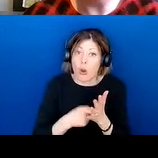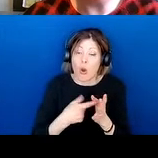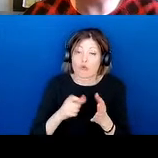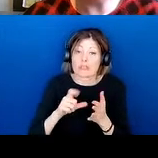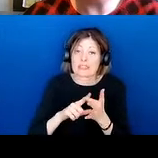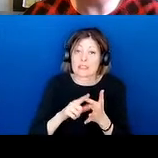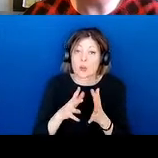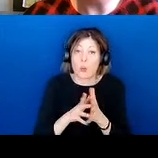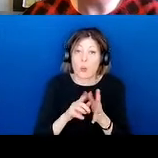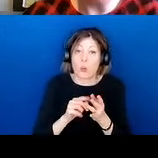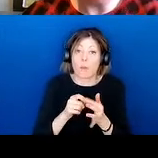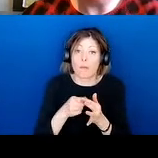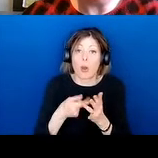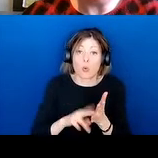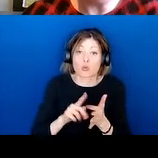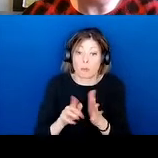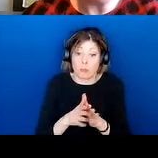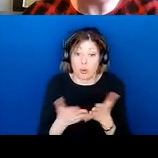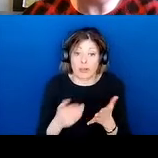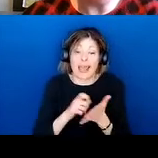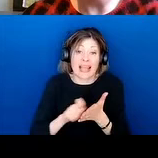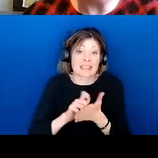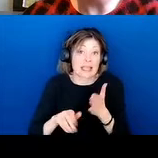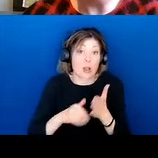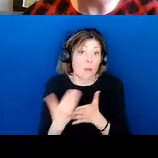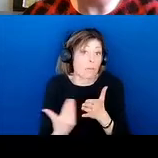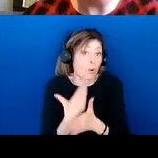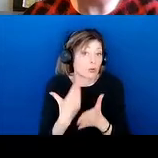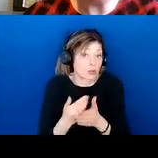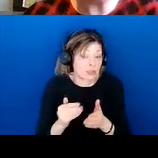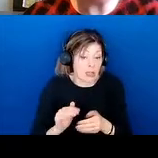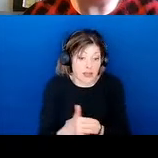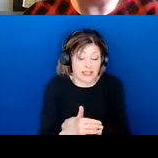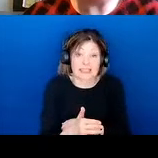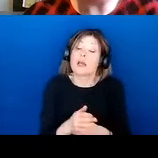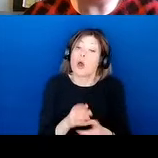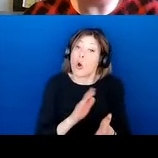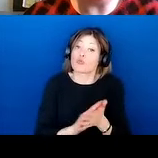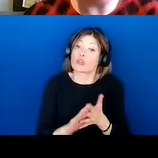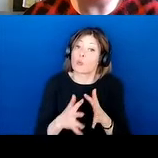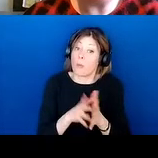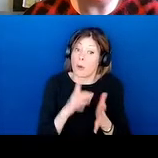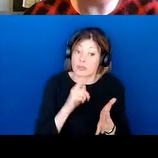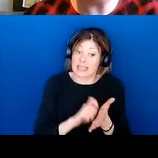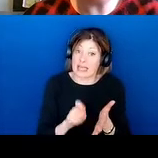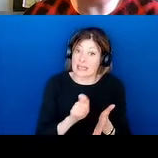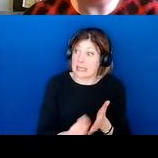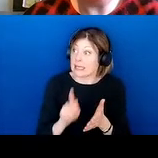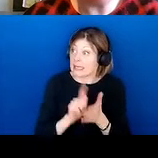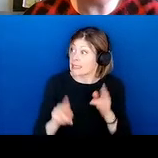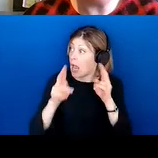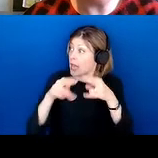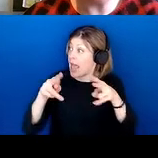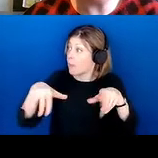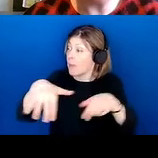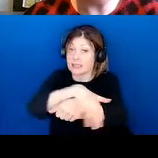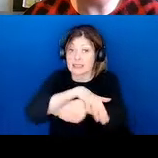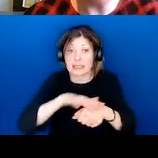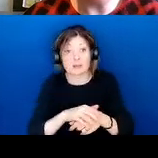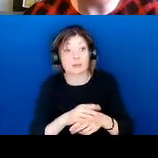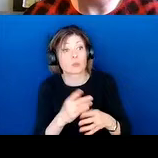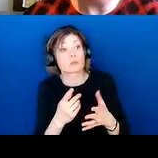Gardening as an alpine scene composed almost entirely of pines and